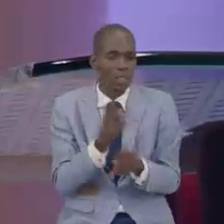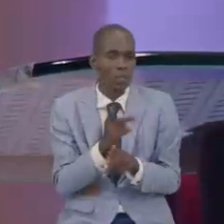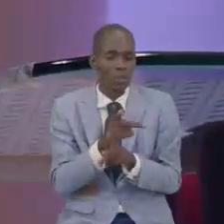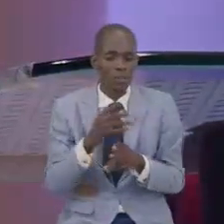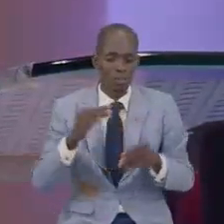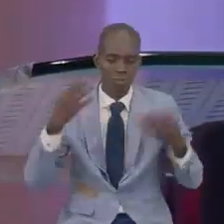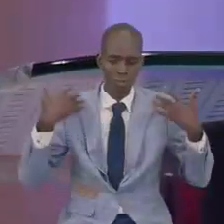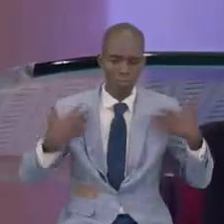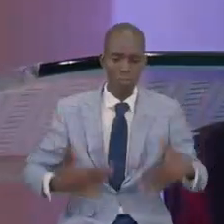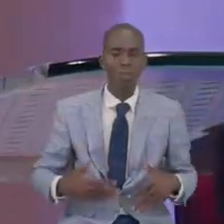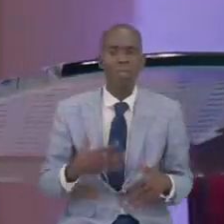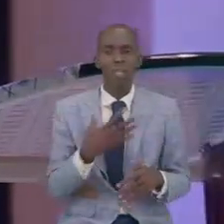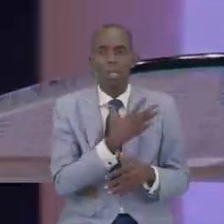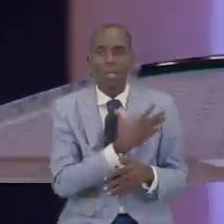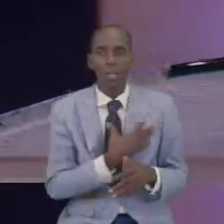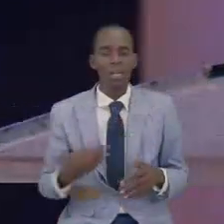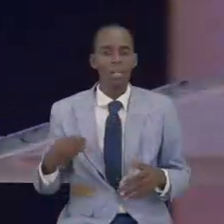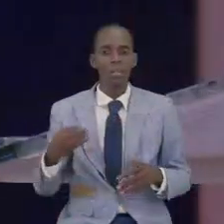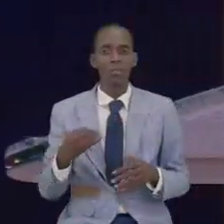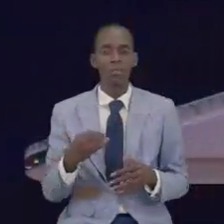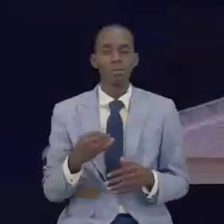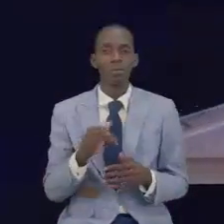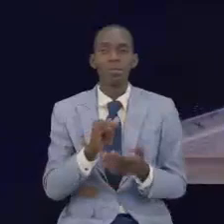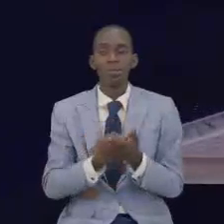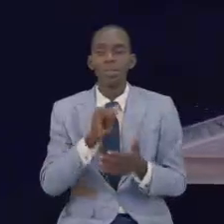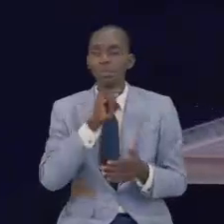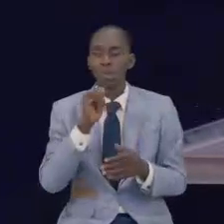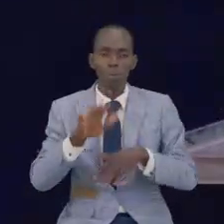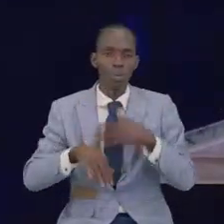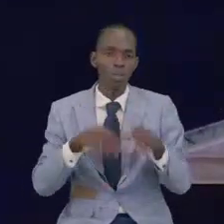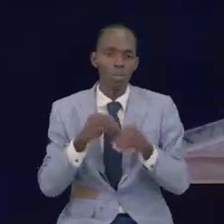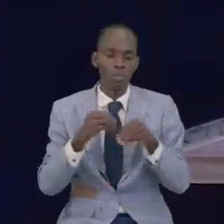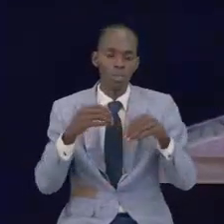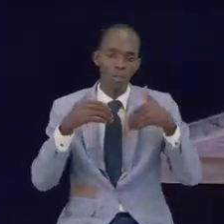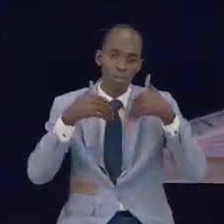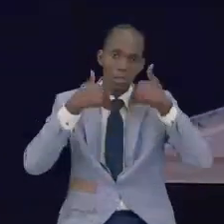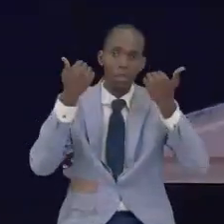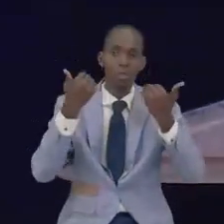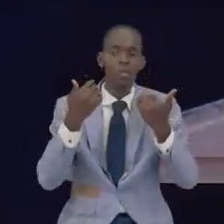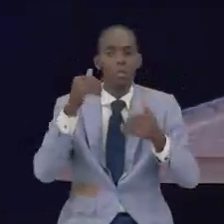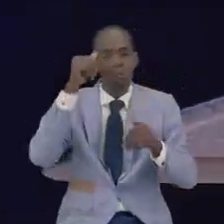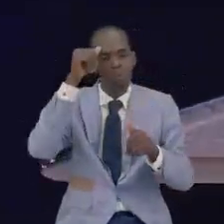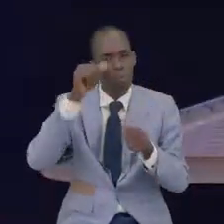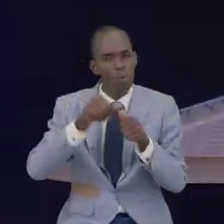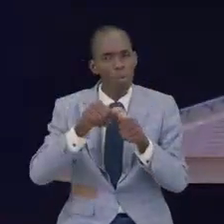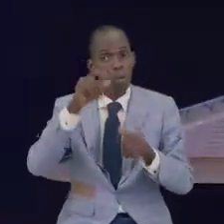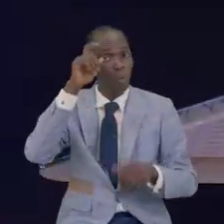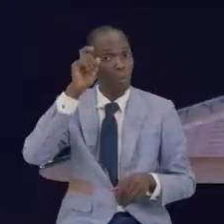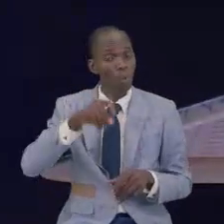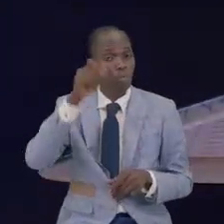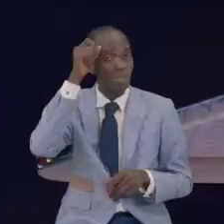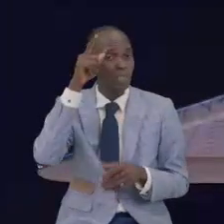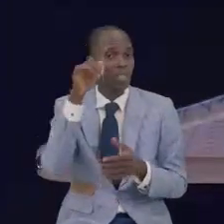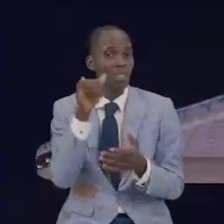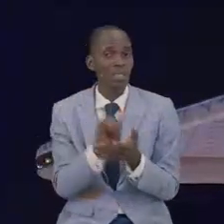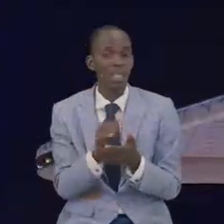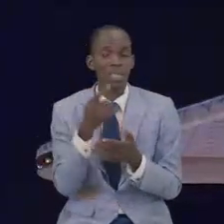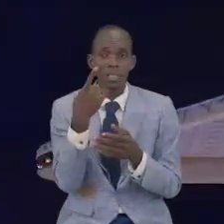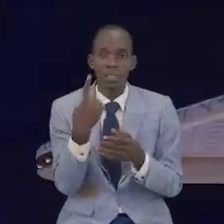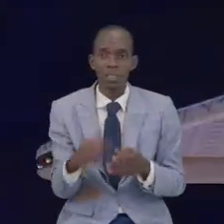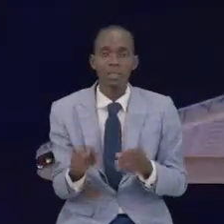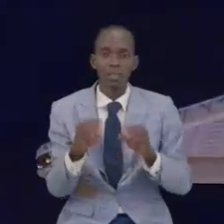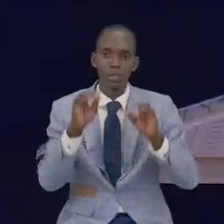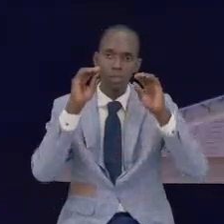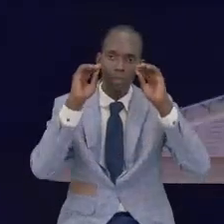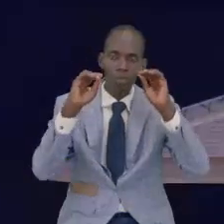shame and he walks in nakedness. We must understand that the doctrine of the word of God is virtuous, and